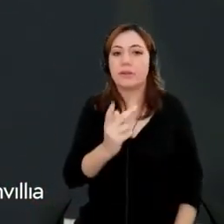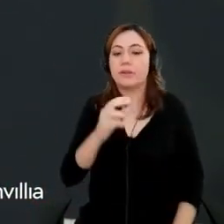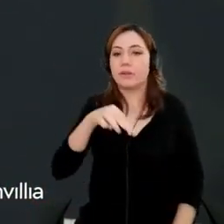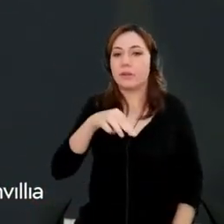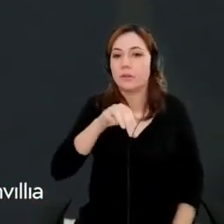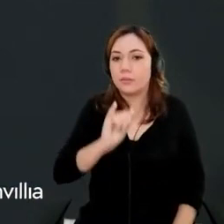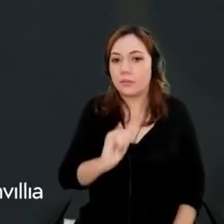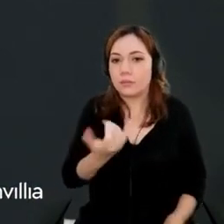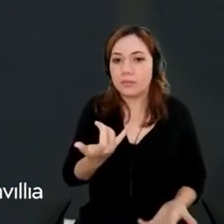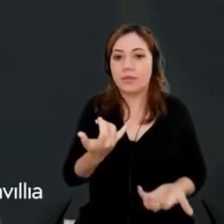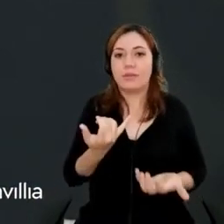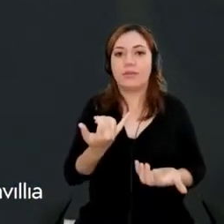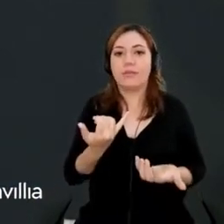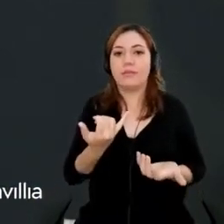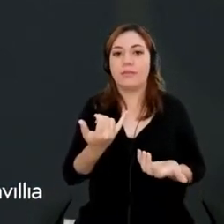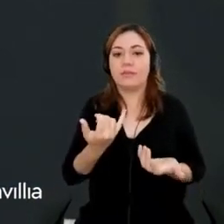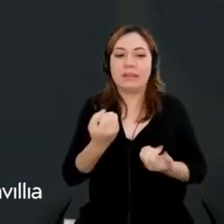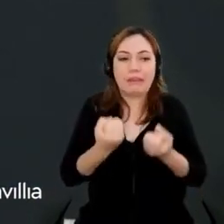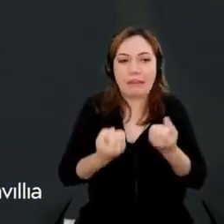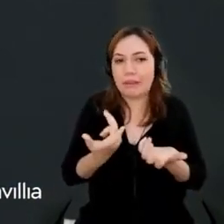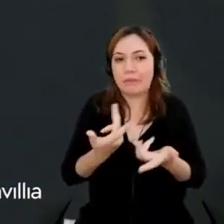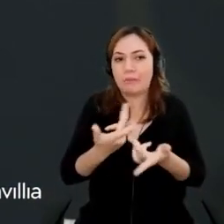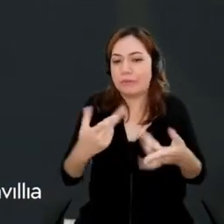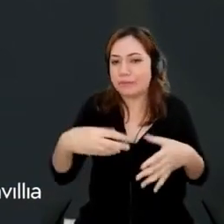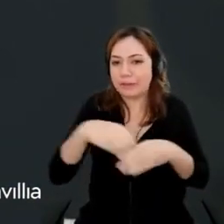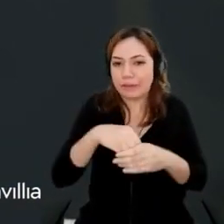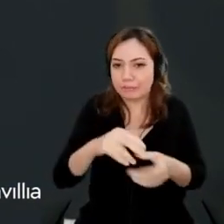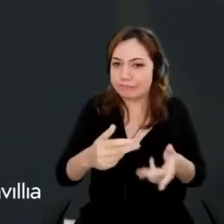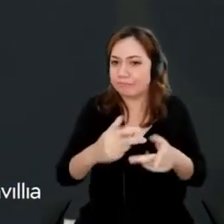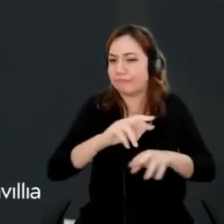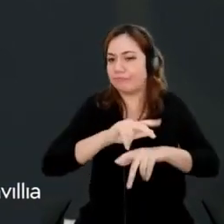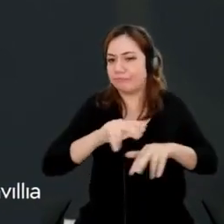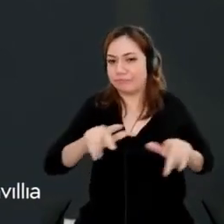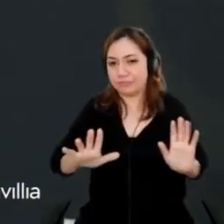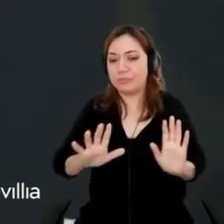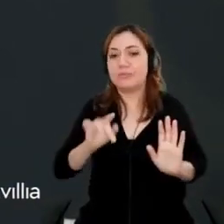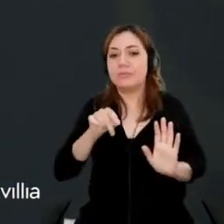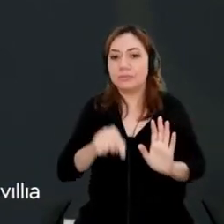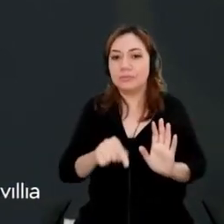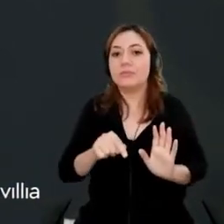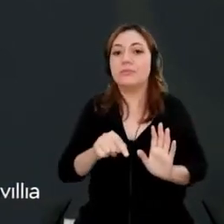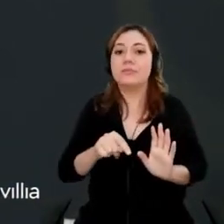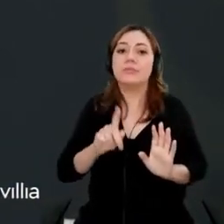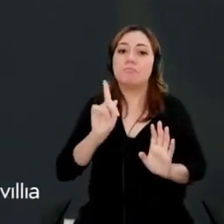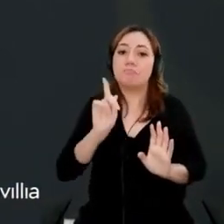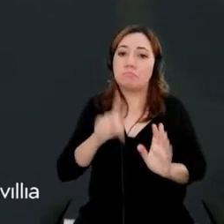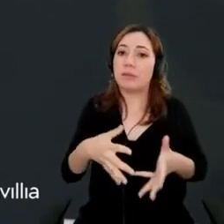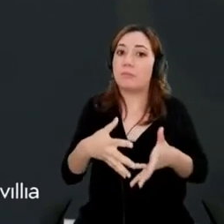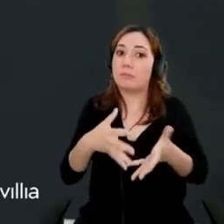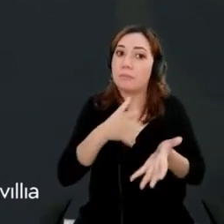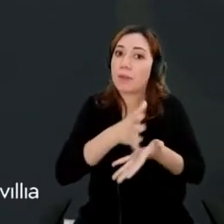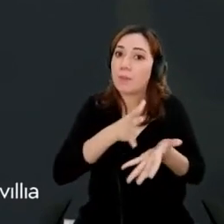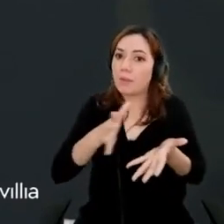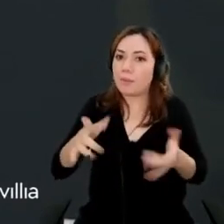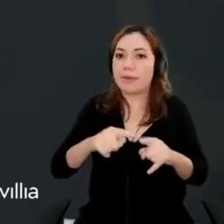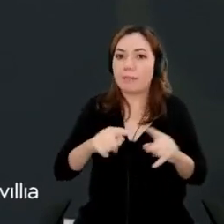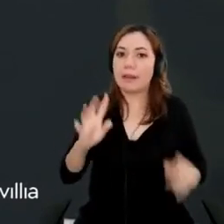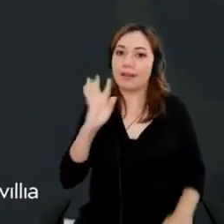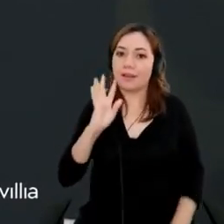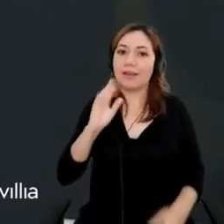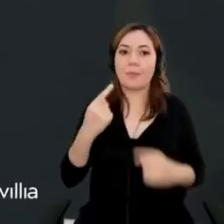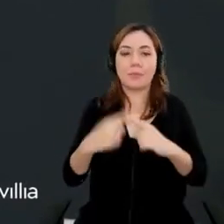other vehicles. So it's very broad, but very exciting. I get to play with lots of new technology and bring it to